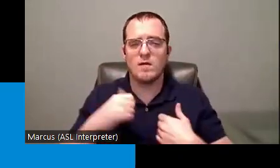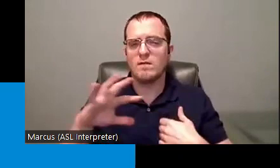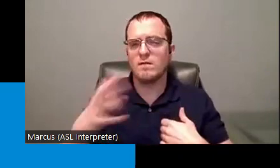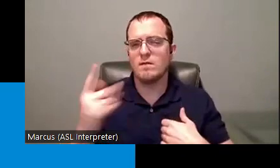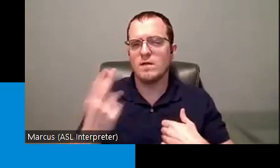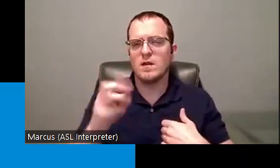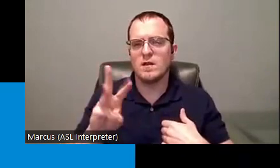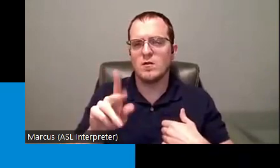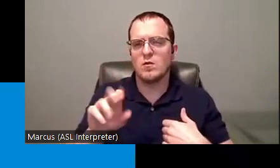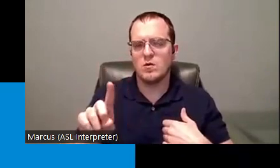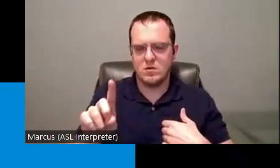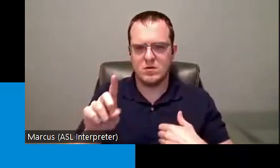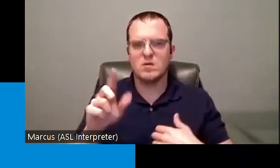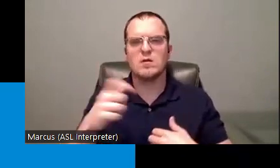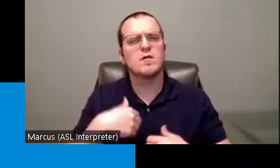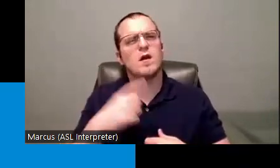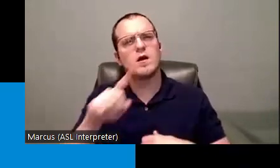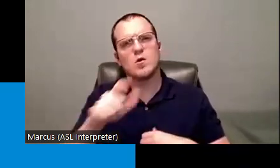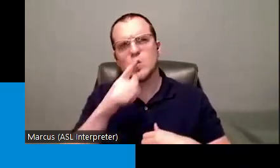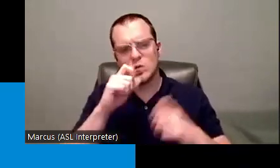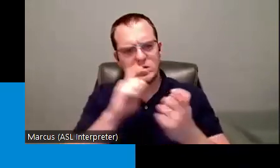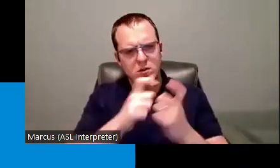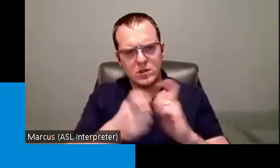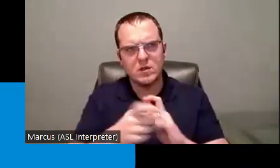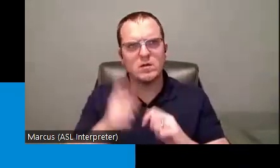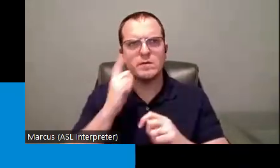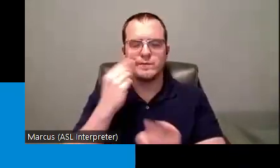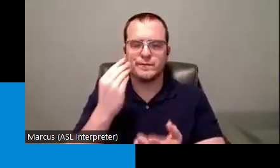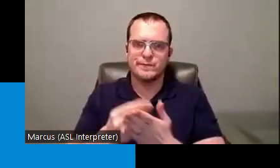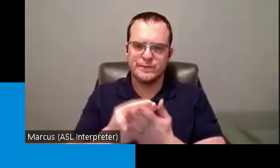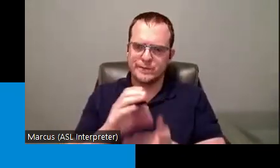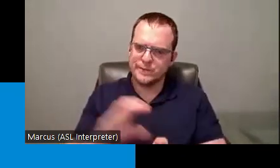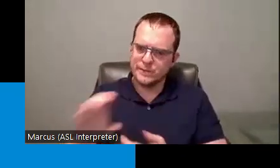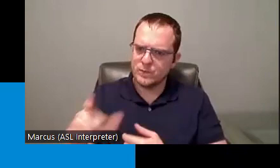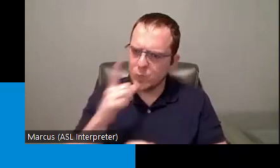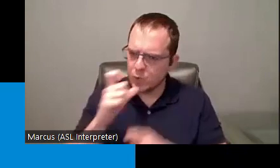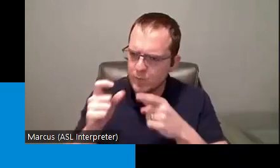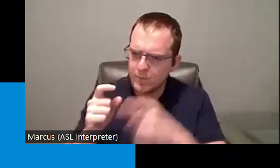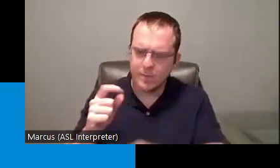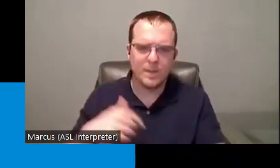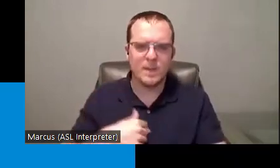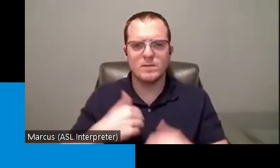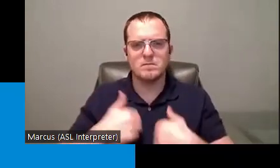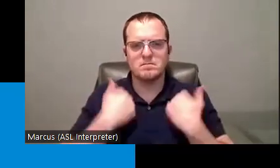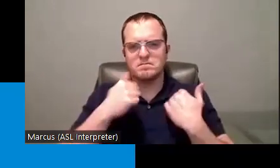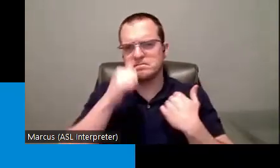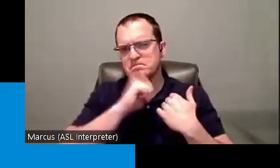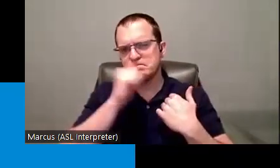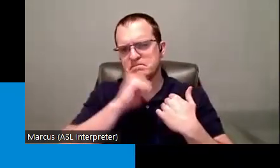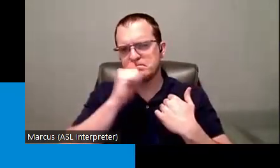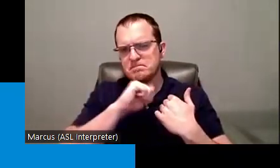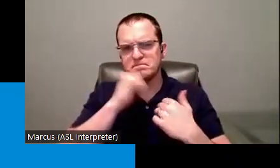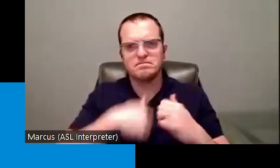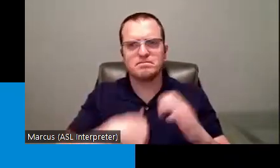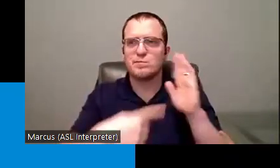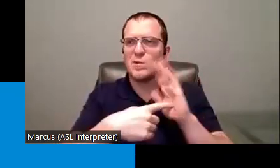when will change come? Who is getting all the funds this time? And we've lived through everything from model cities